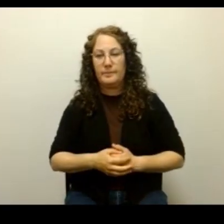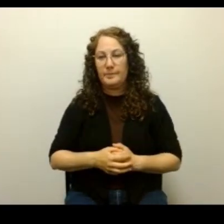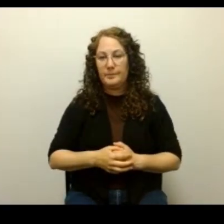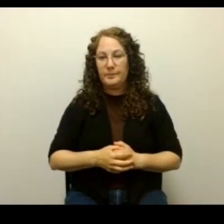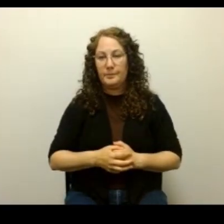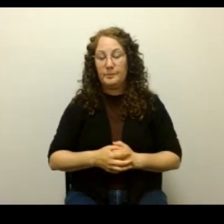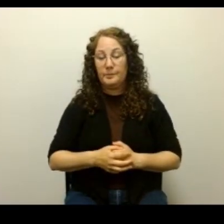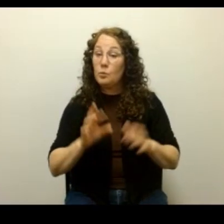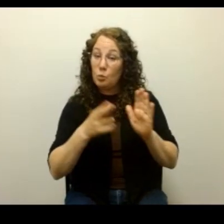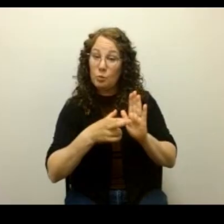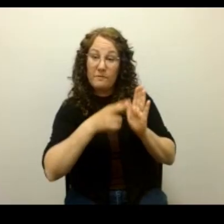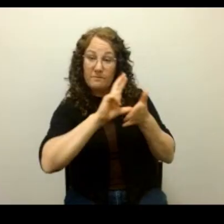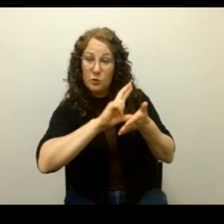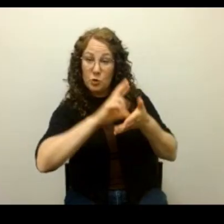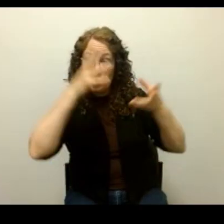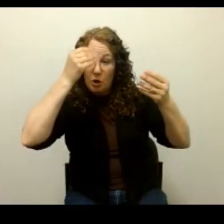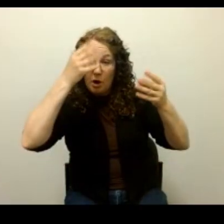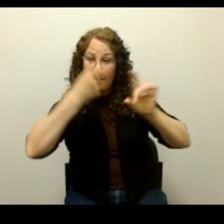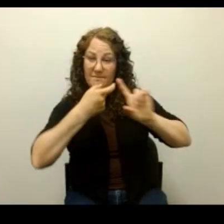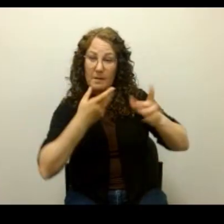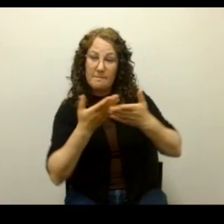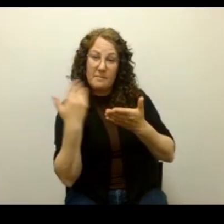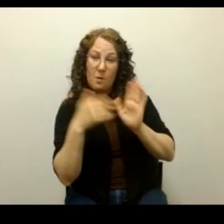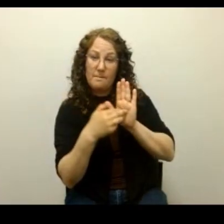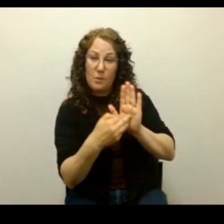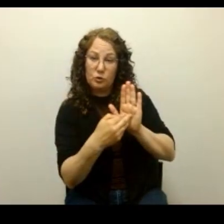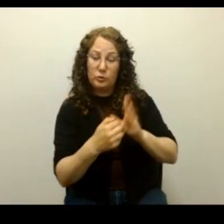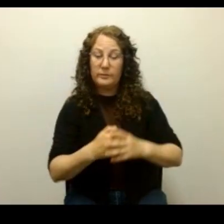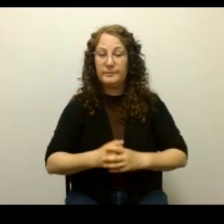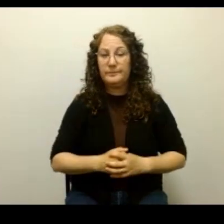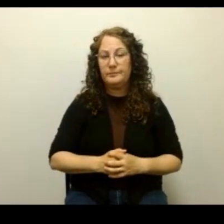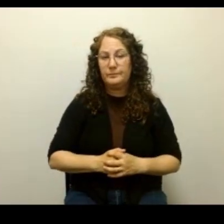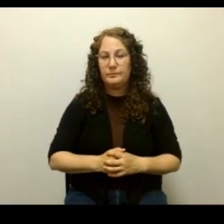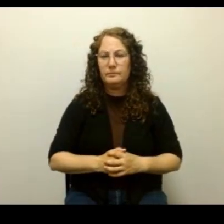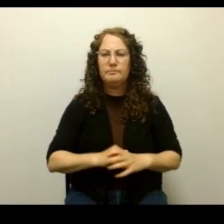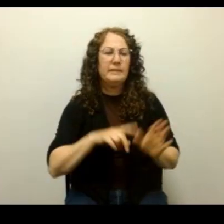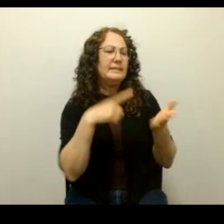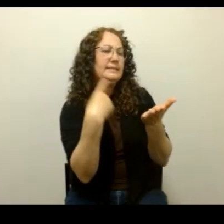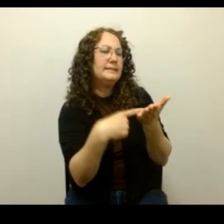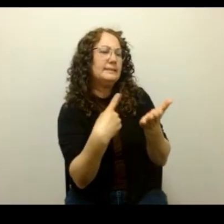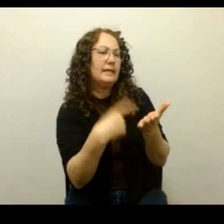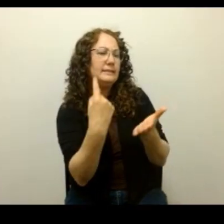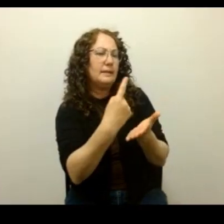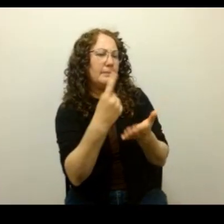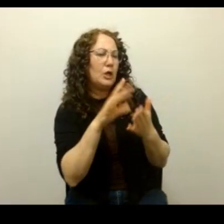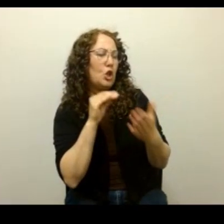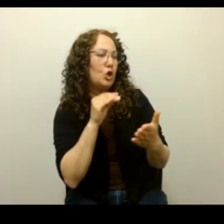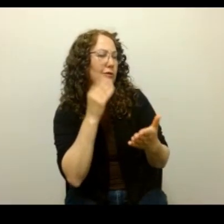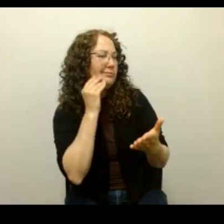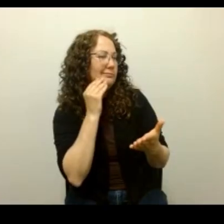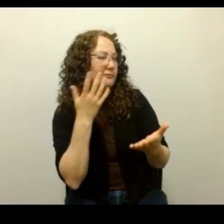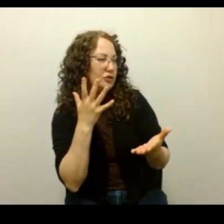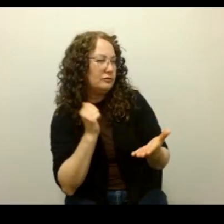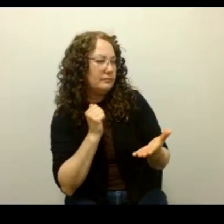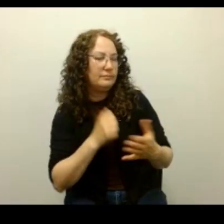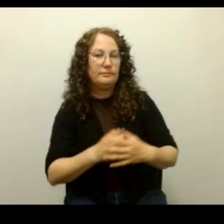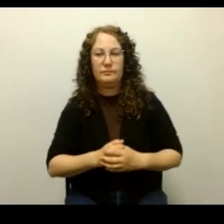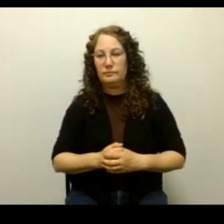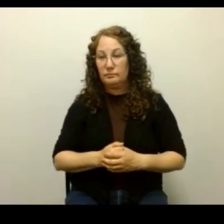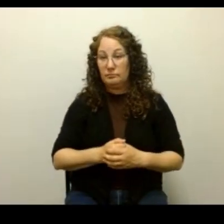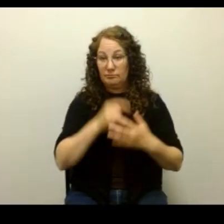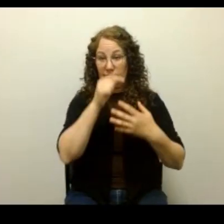review the content from last module, discuss something that you learned. So you